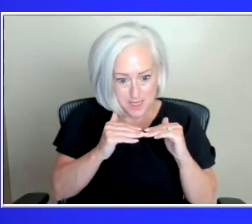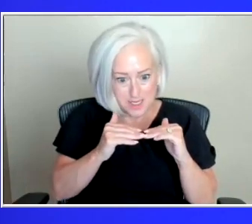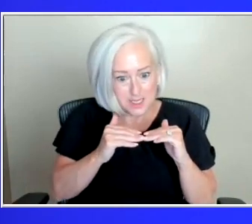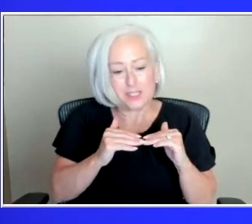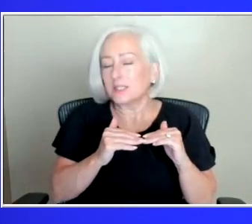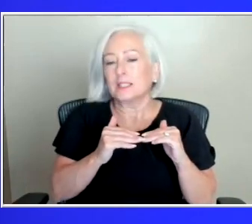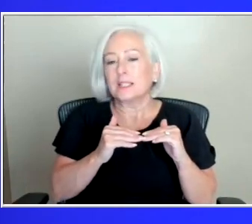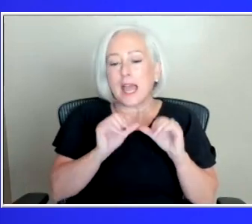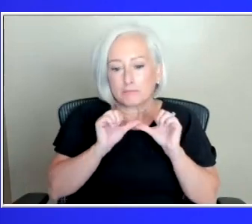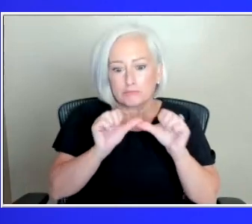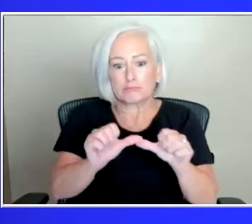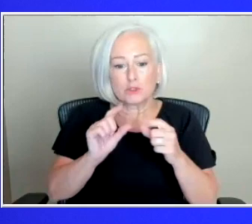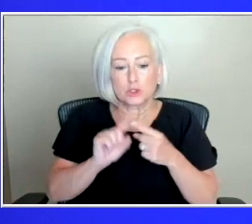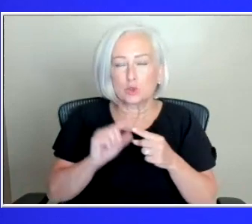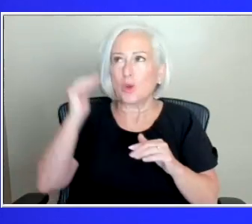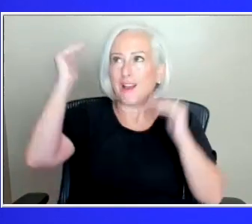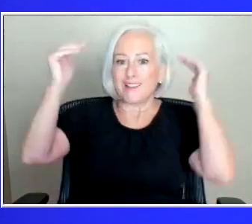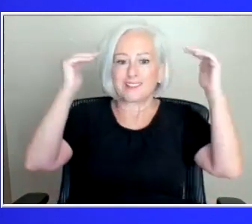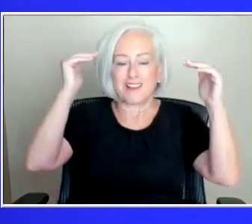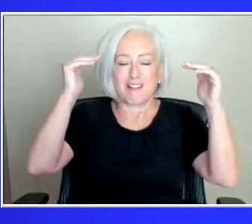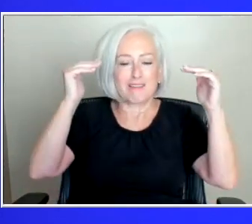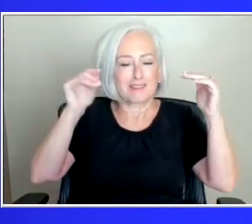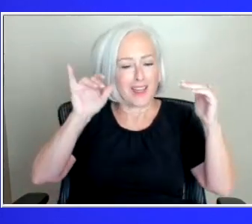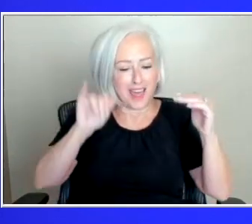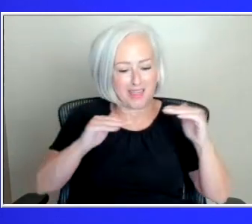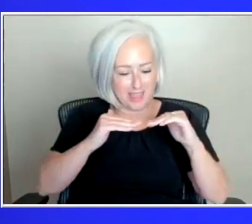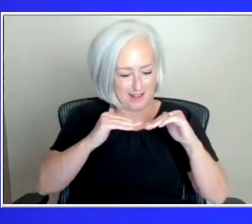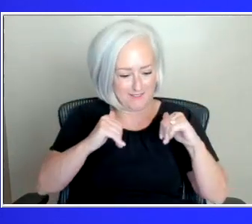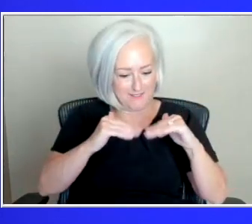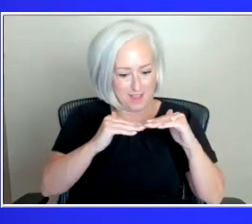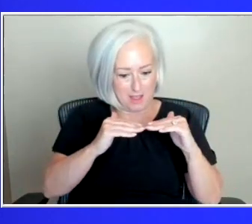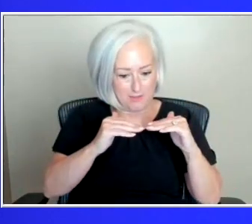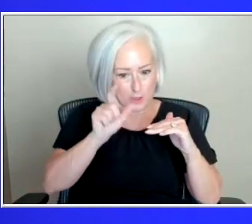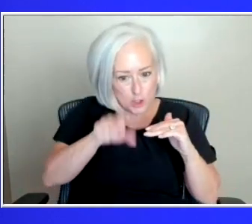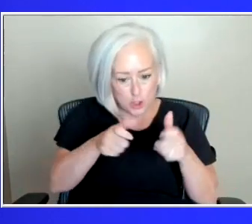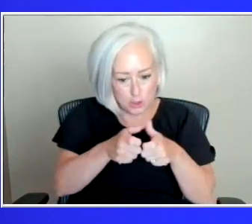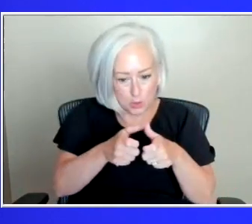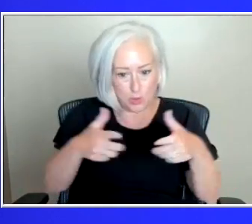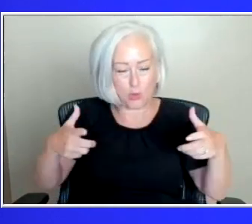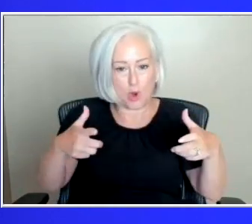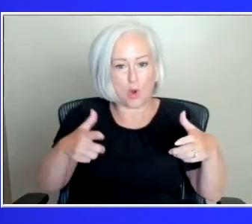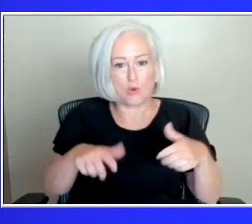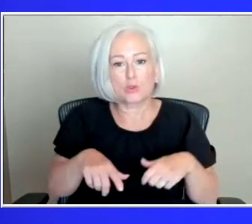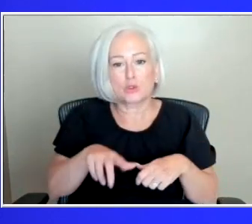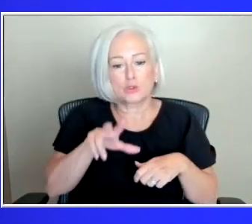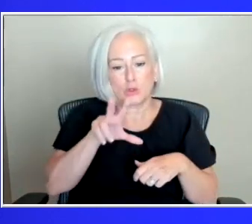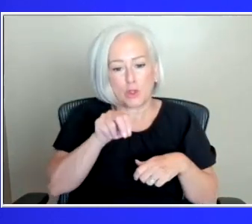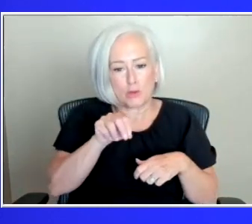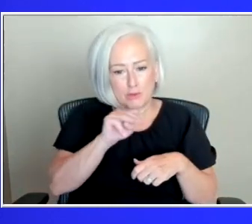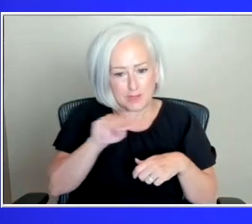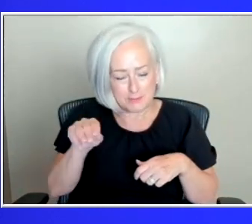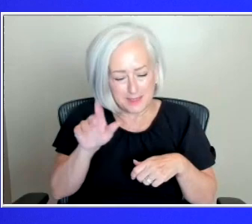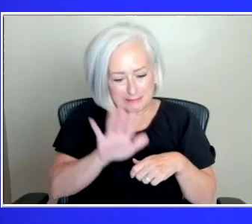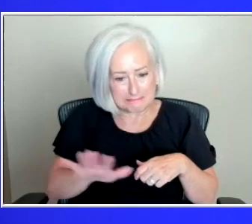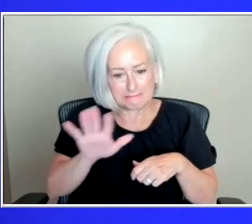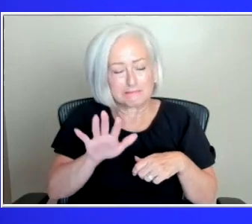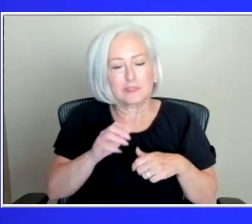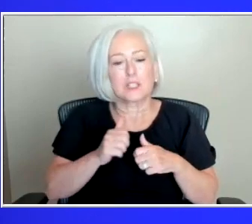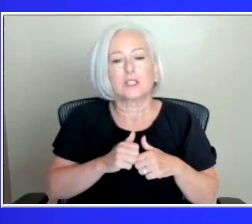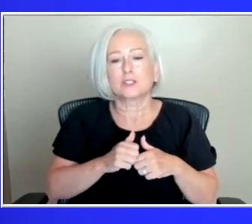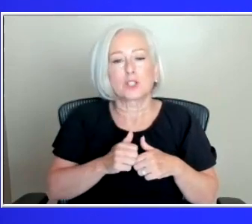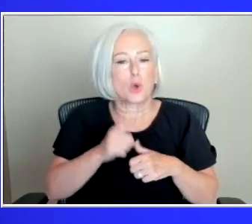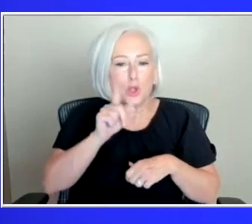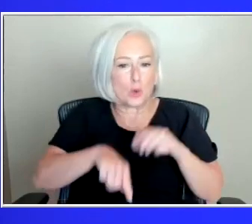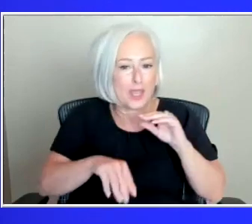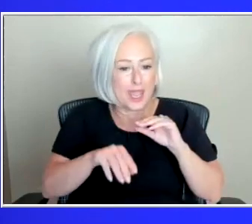in diameter. So there's no real way to repair that valve that will endure and last. And so what we do is we get rid of the obstruction, and it leaves